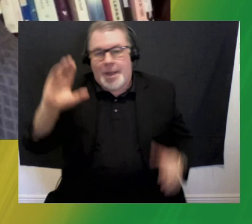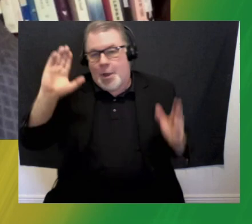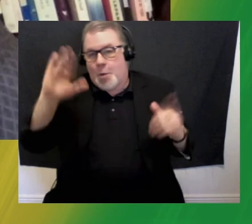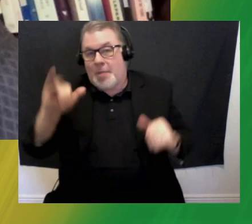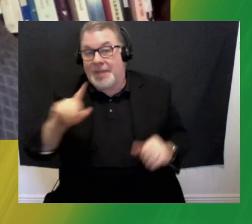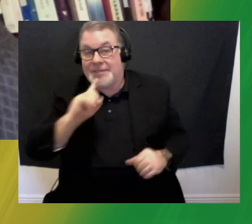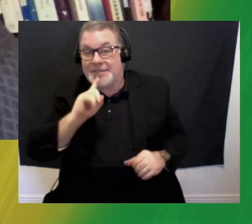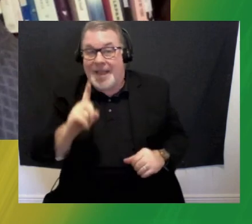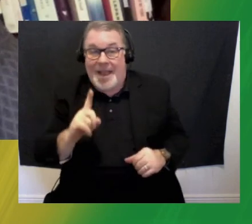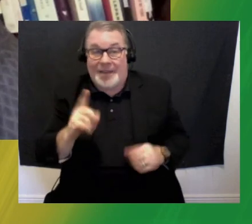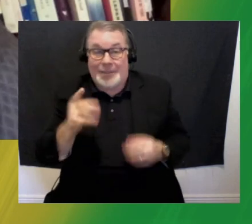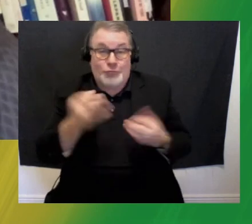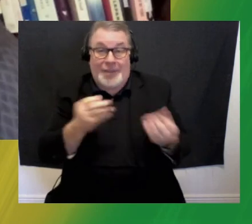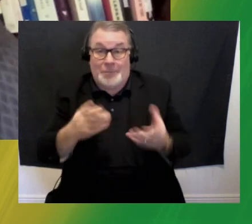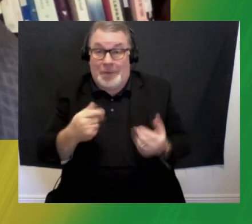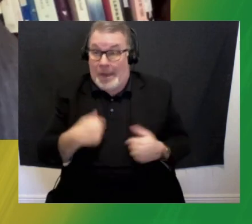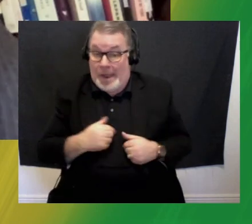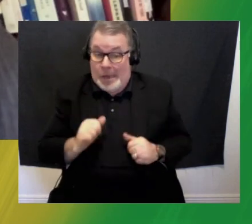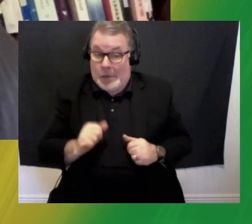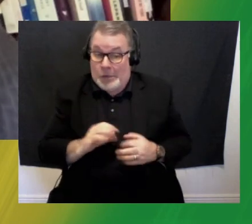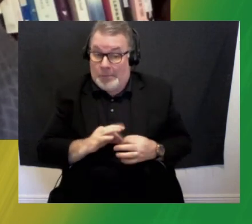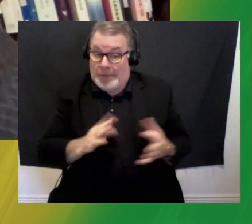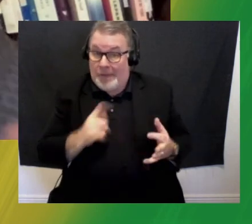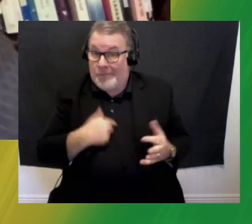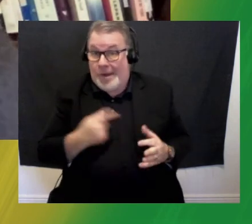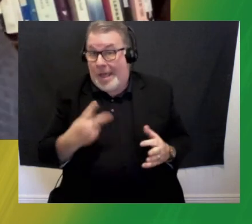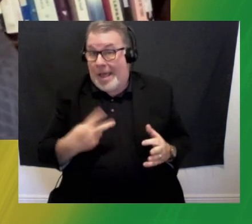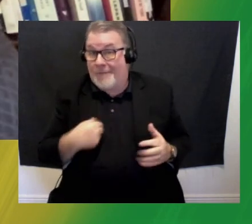been transmitting. I could have been disconnected for half of this